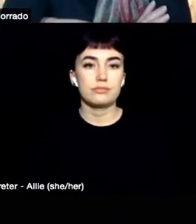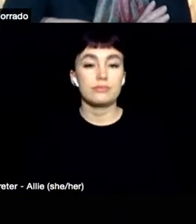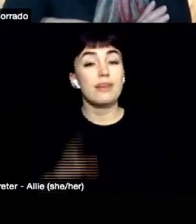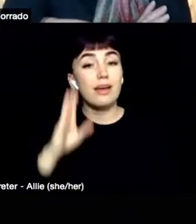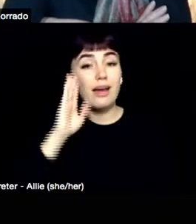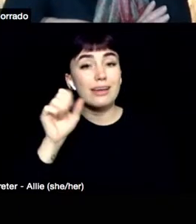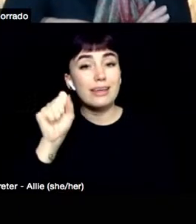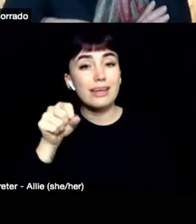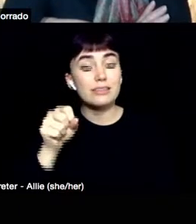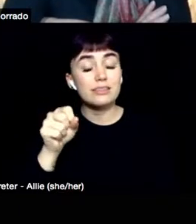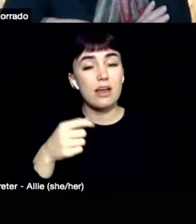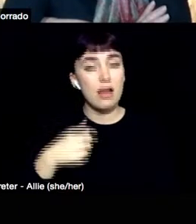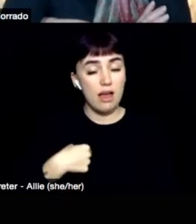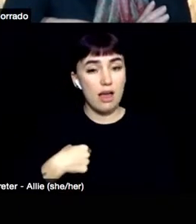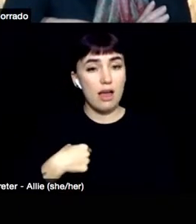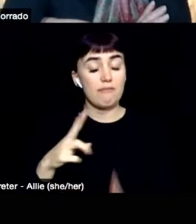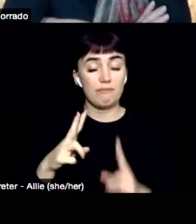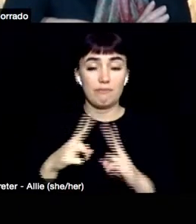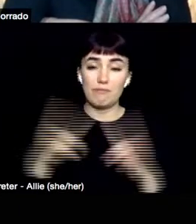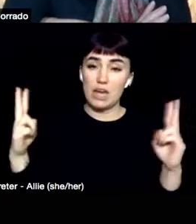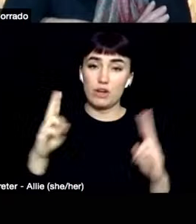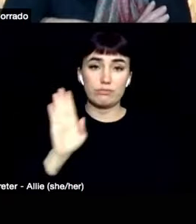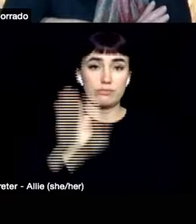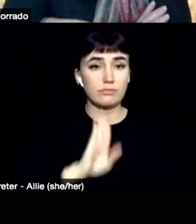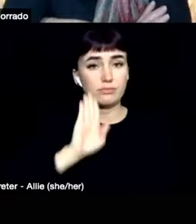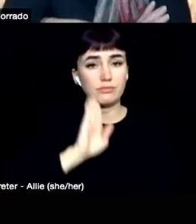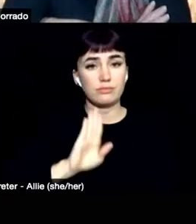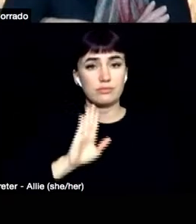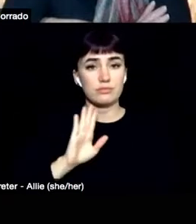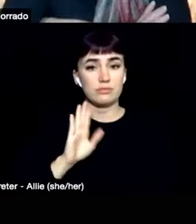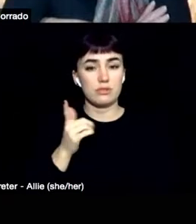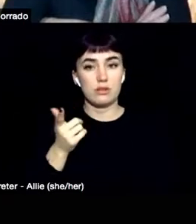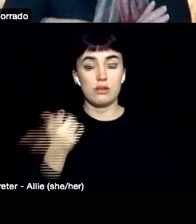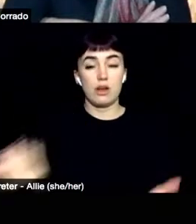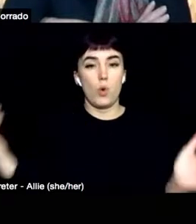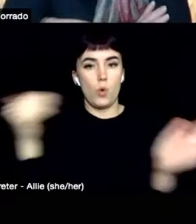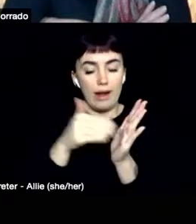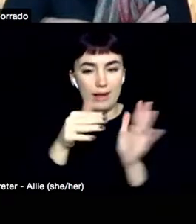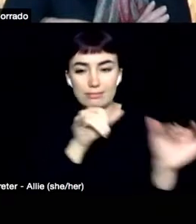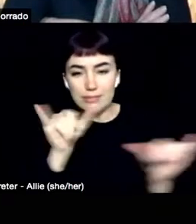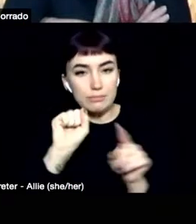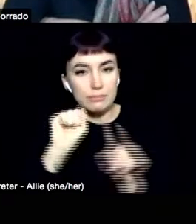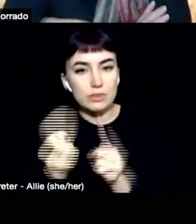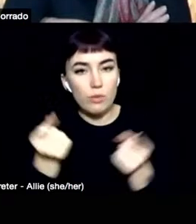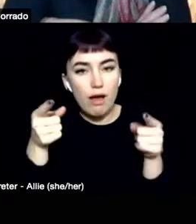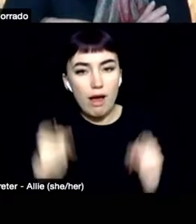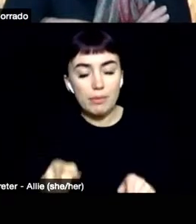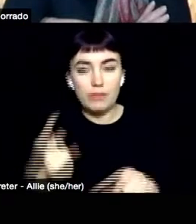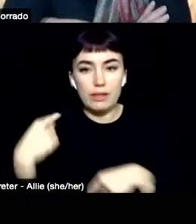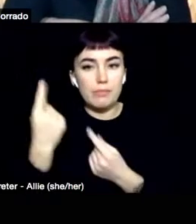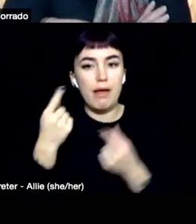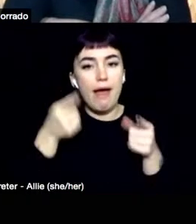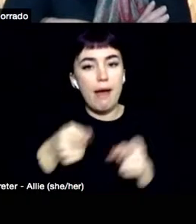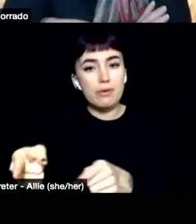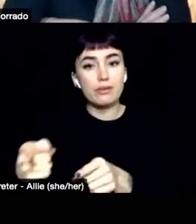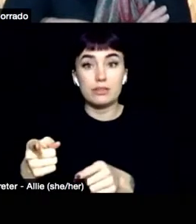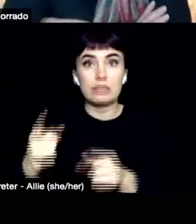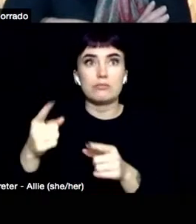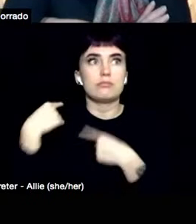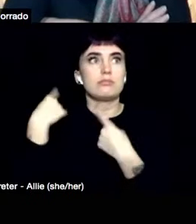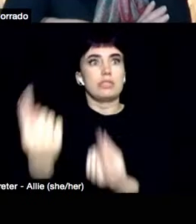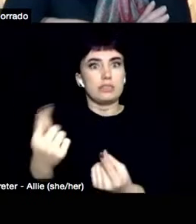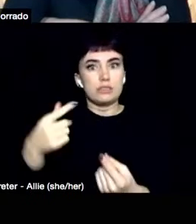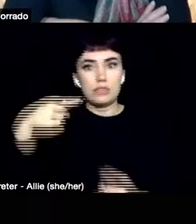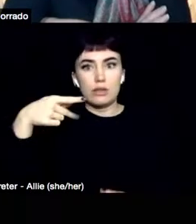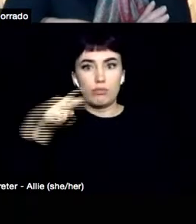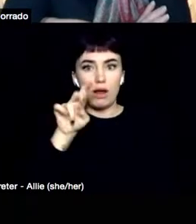Hi, yes. So I am very frustrated to find ourselves yet again in the same situation. This has been going on, in fact, since the primary